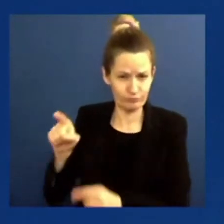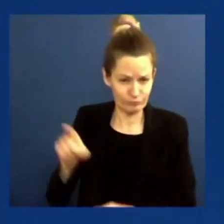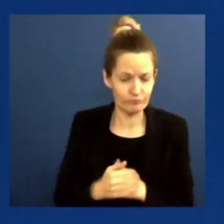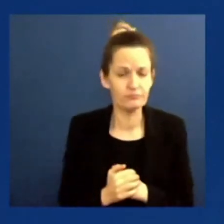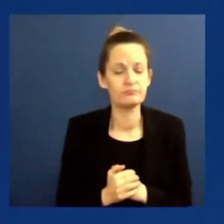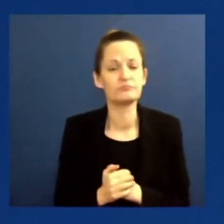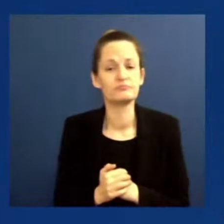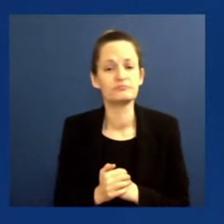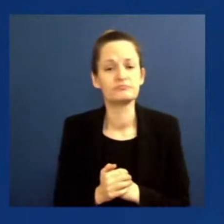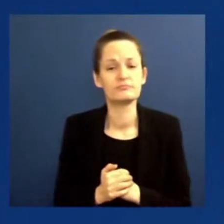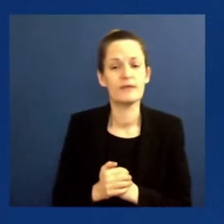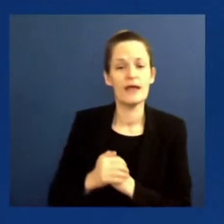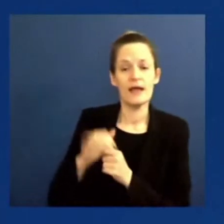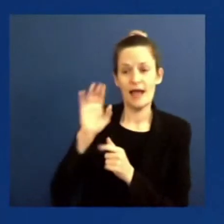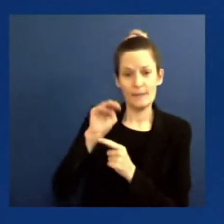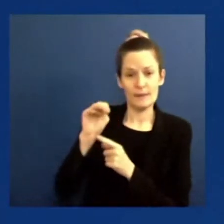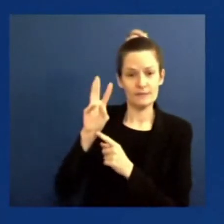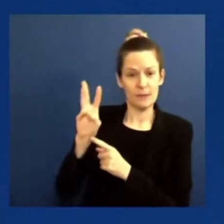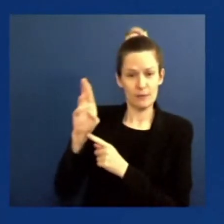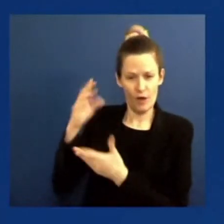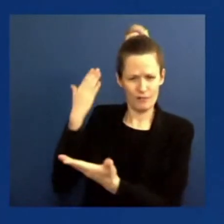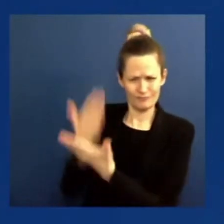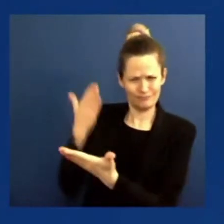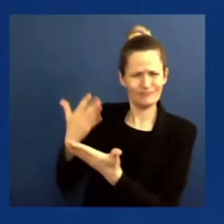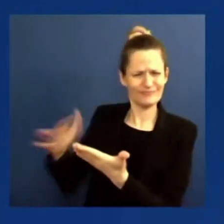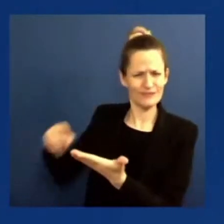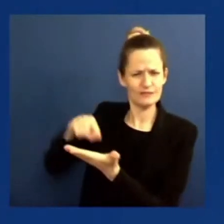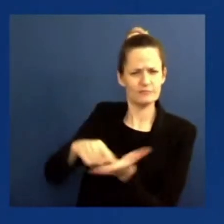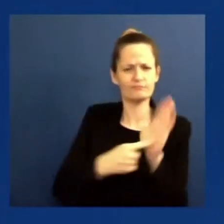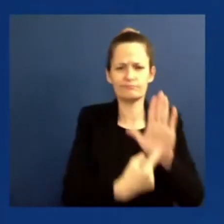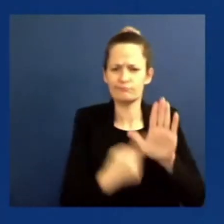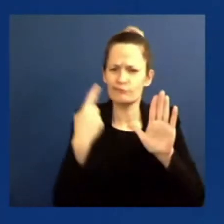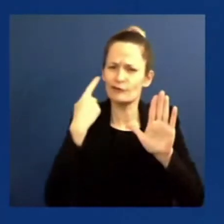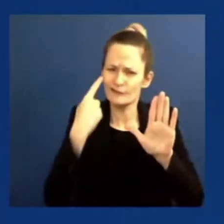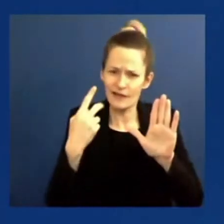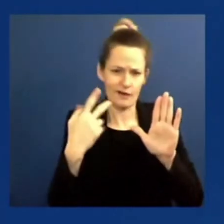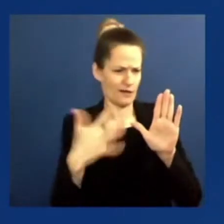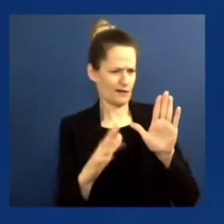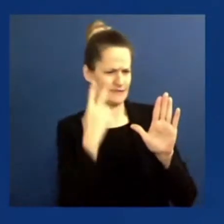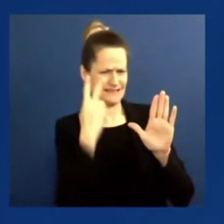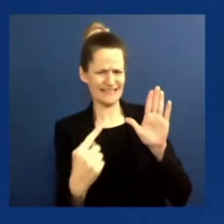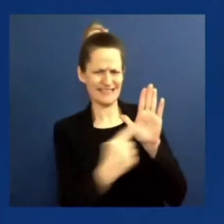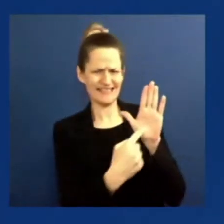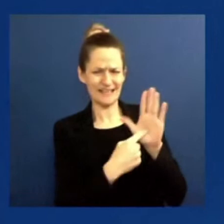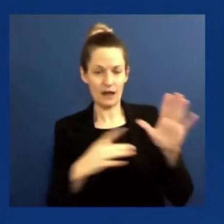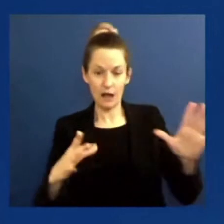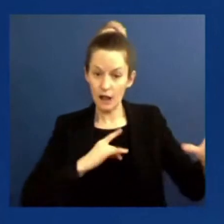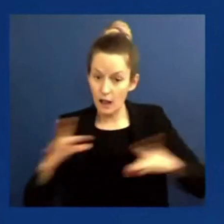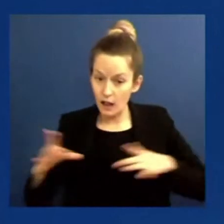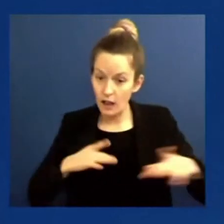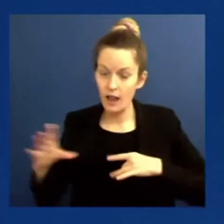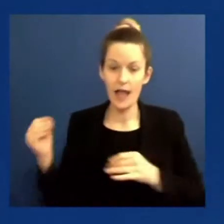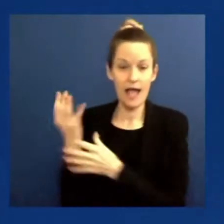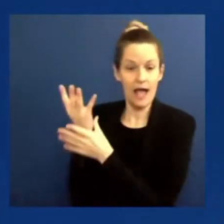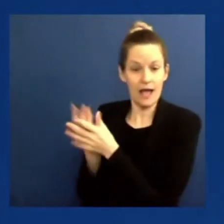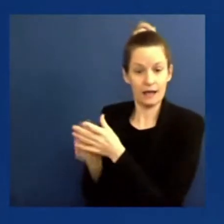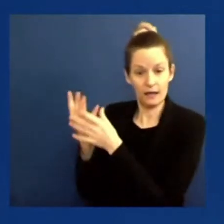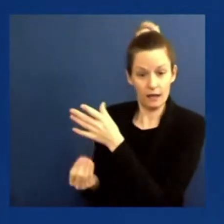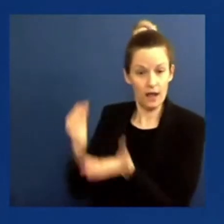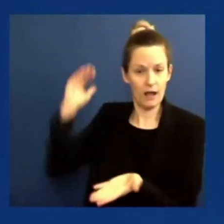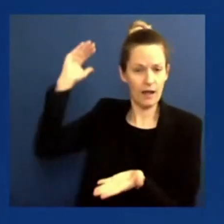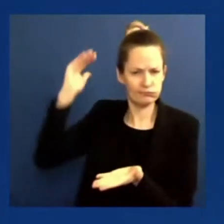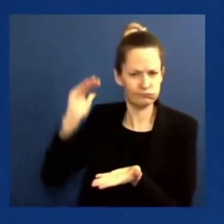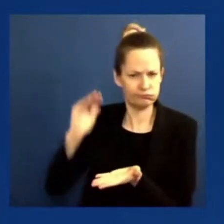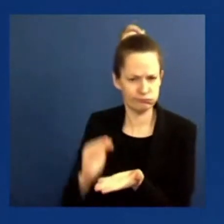significantly lower case and death rates among those who are boosted compared to those who are unvaccinated.